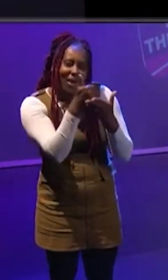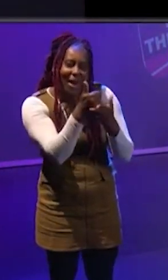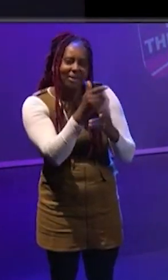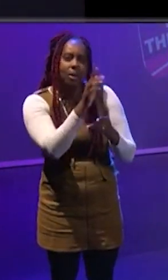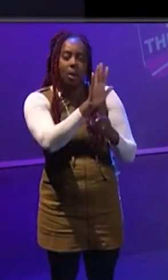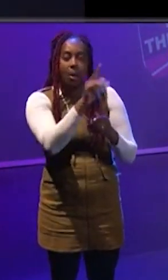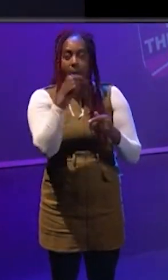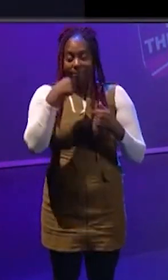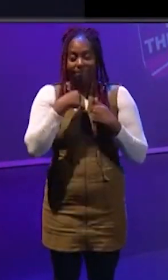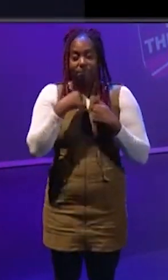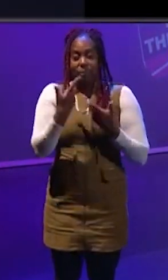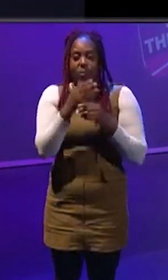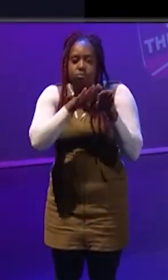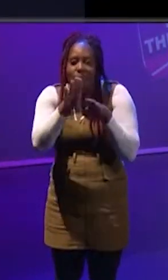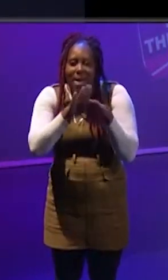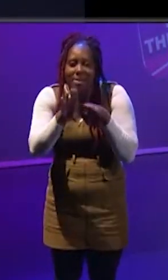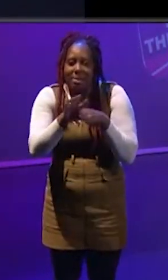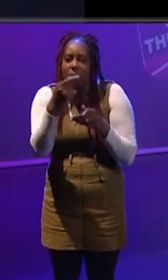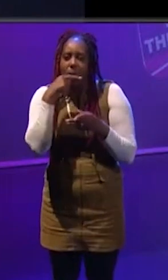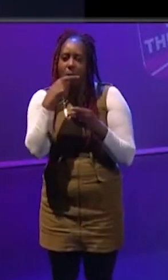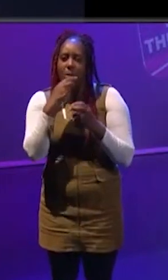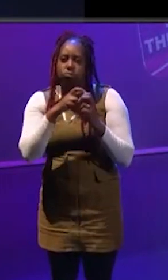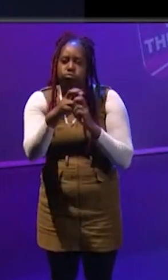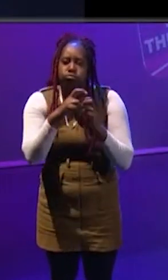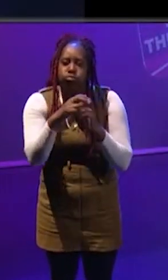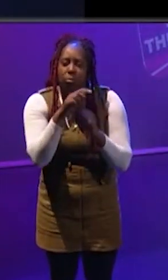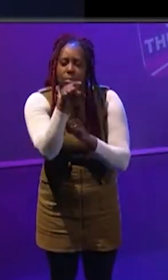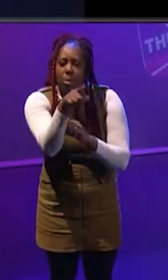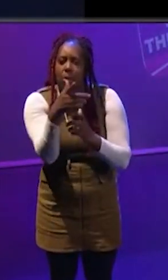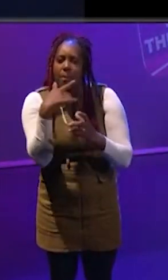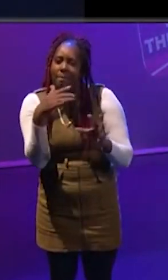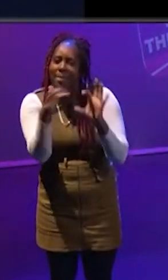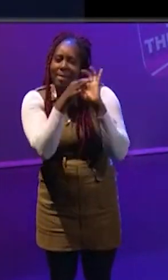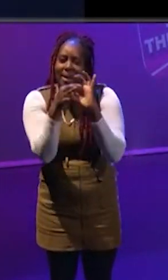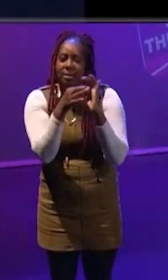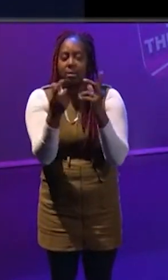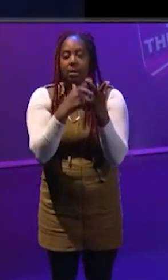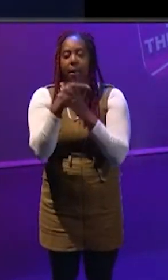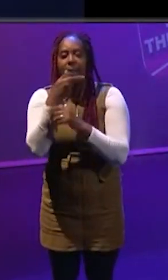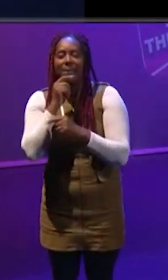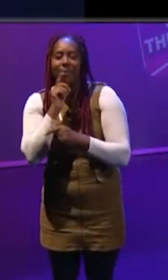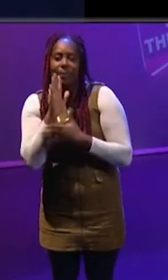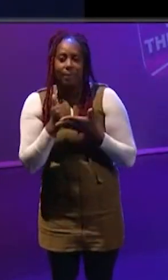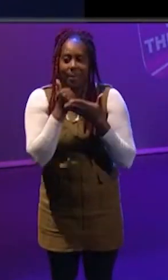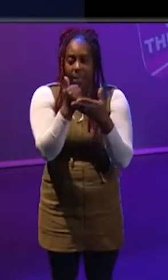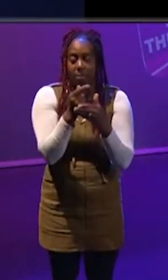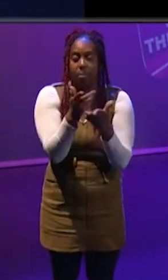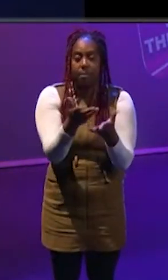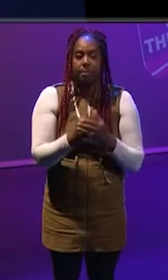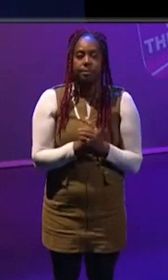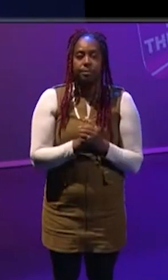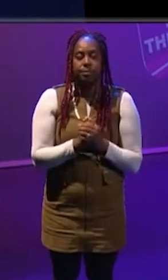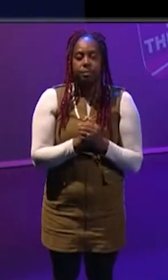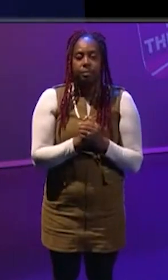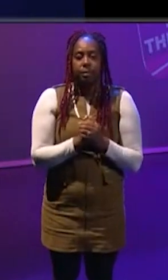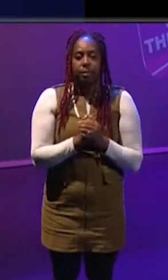practical reflection of the journey that you're going on, but also hopefully can connect you to other people that can be useful for you. And I think that in